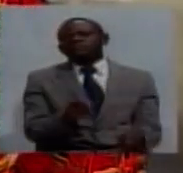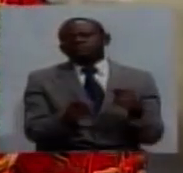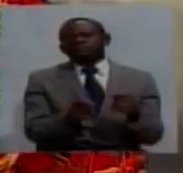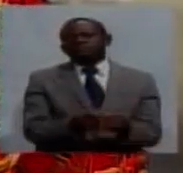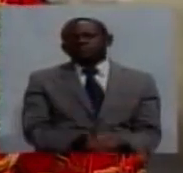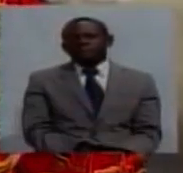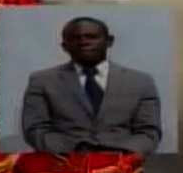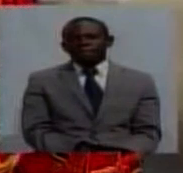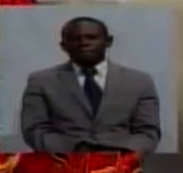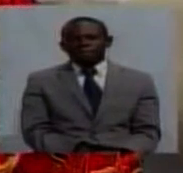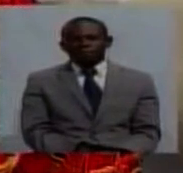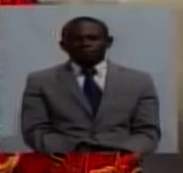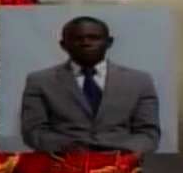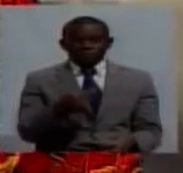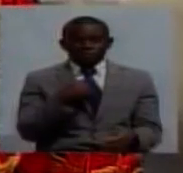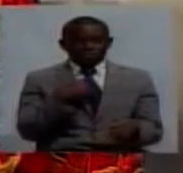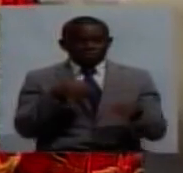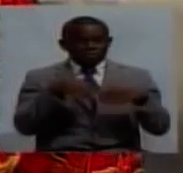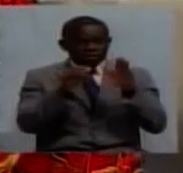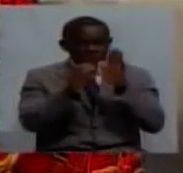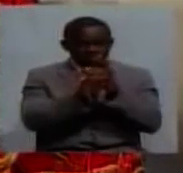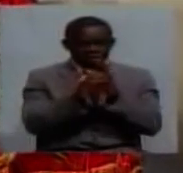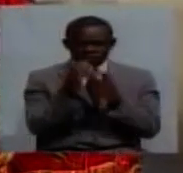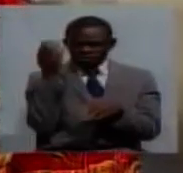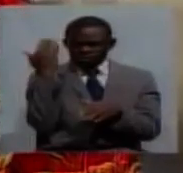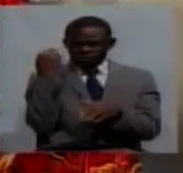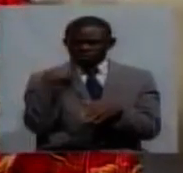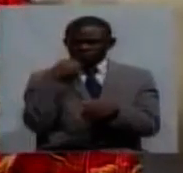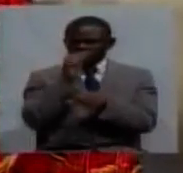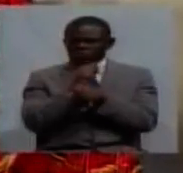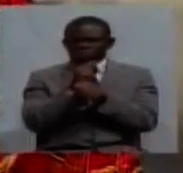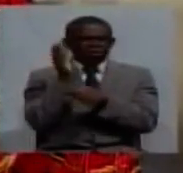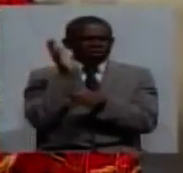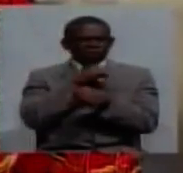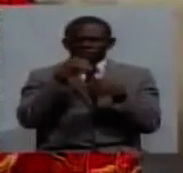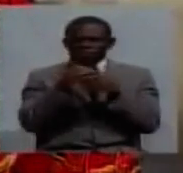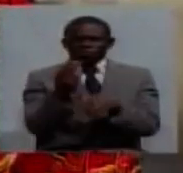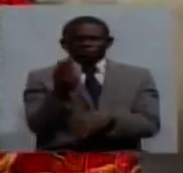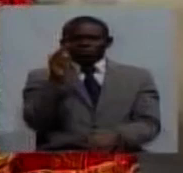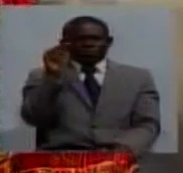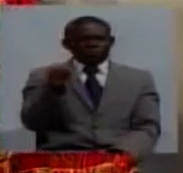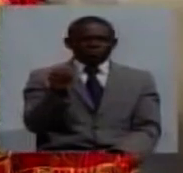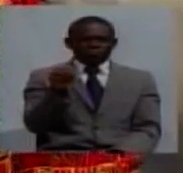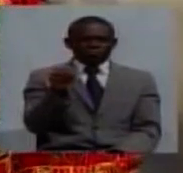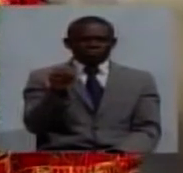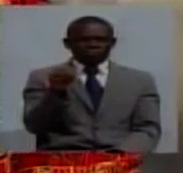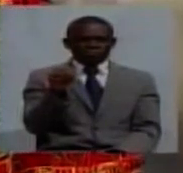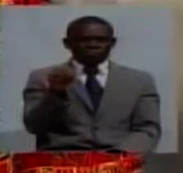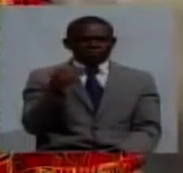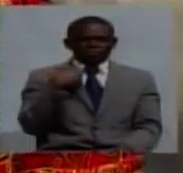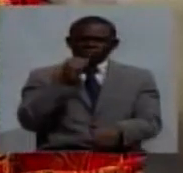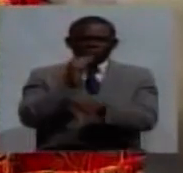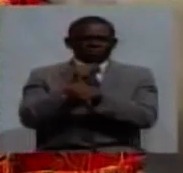prove, at least I can give you that example having worked in the UN, if I'm going to dismiss somebody, I must have a